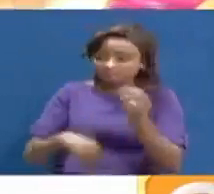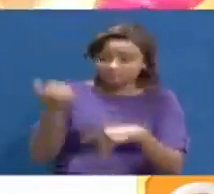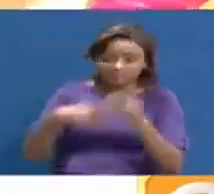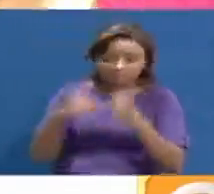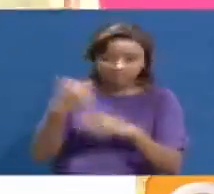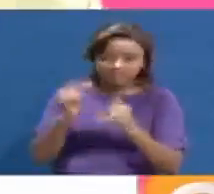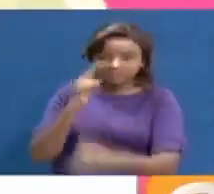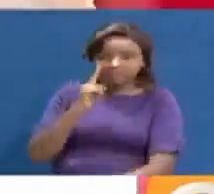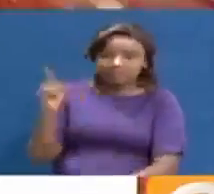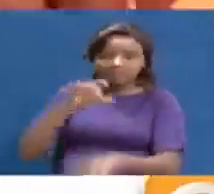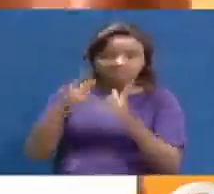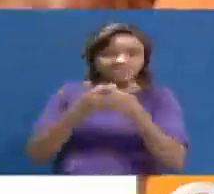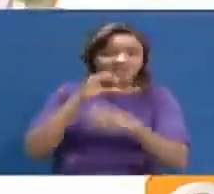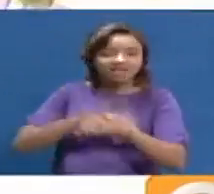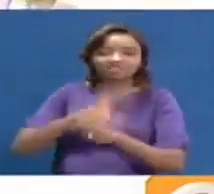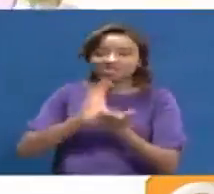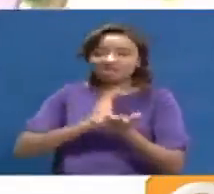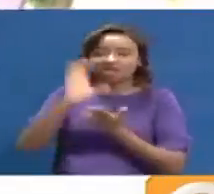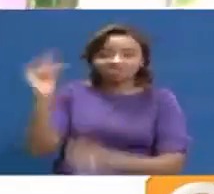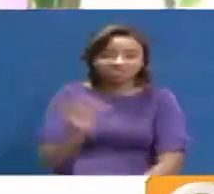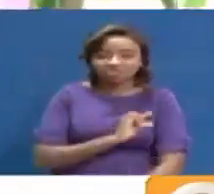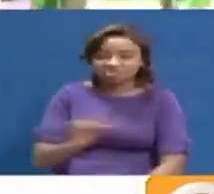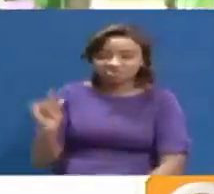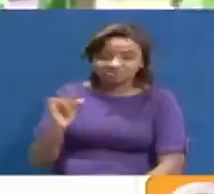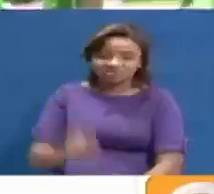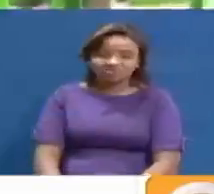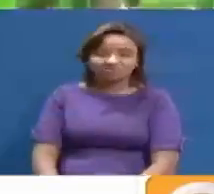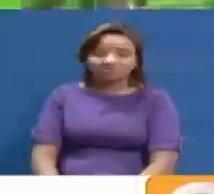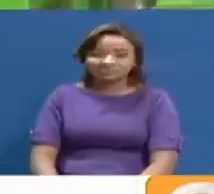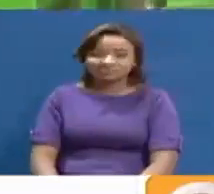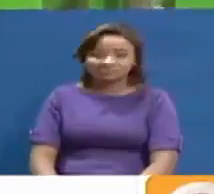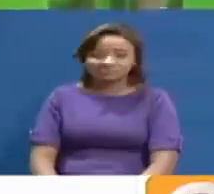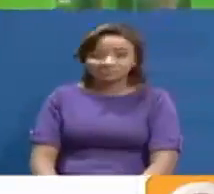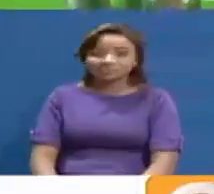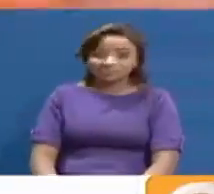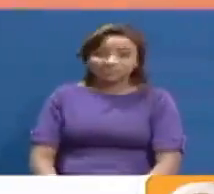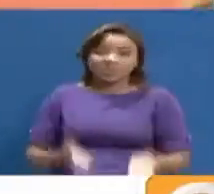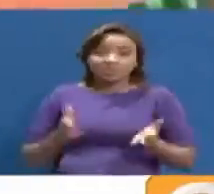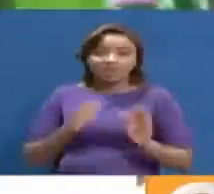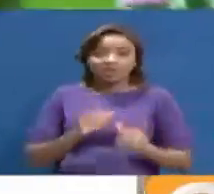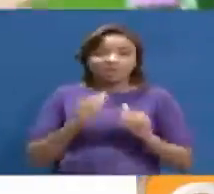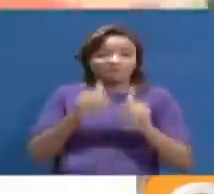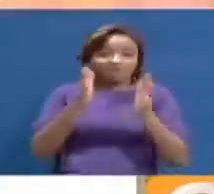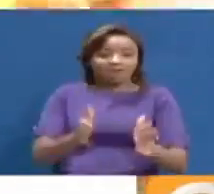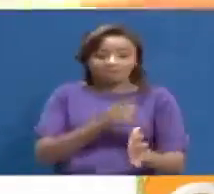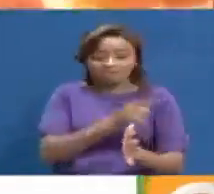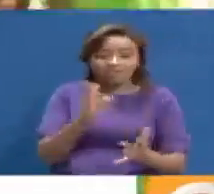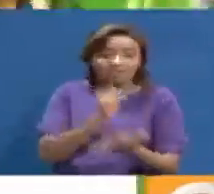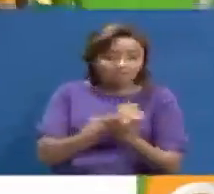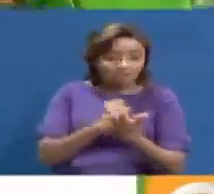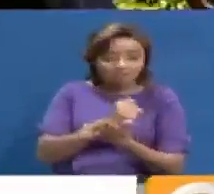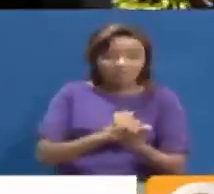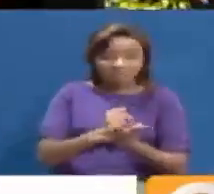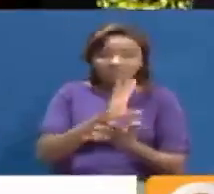at farm gate and receive cash before their produce is picked by buyers. Currently, coffee farmers, especially